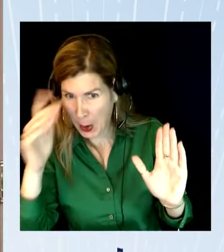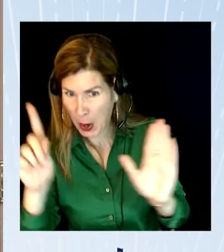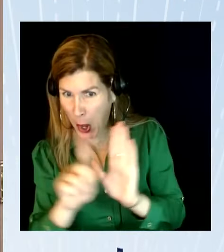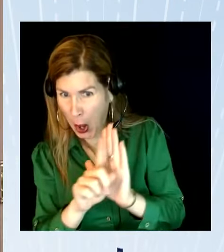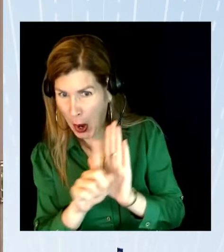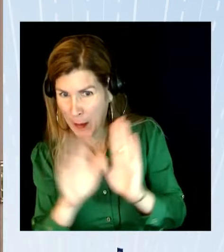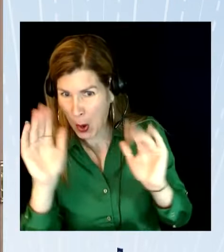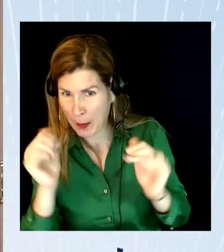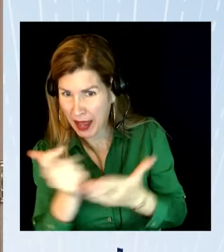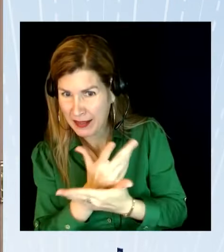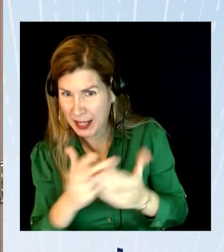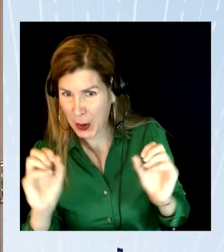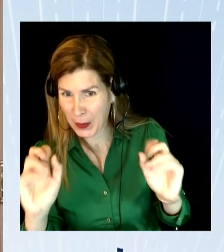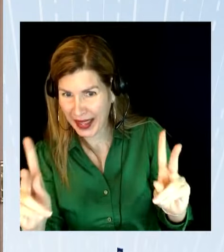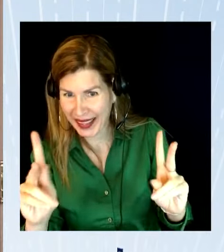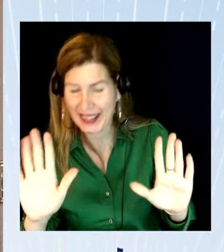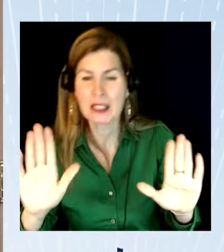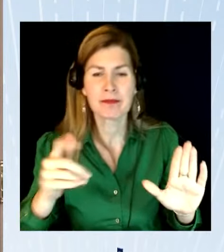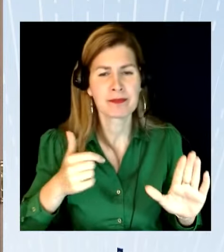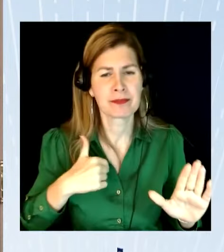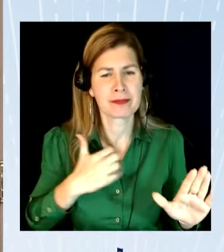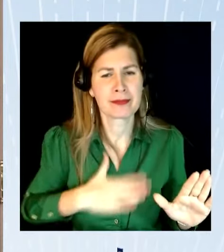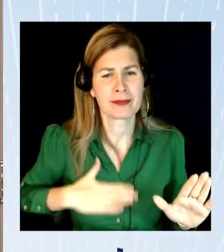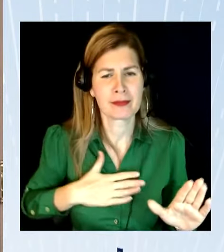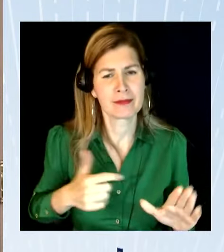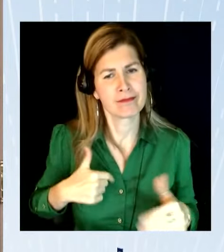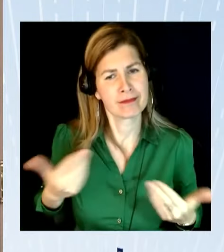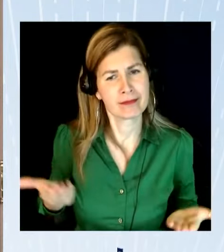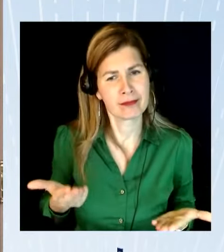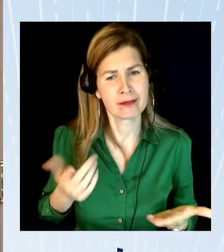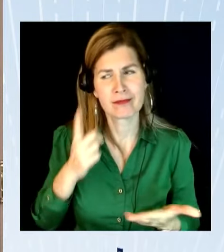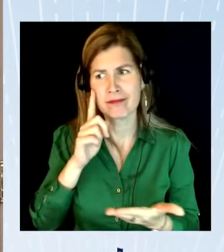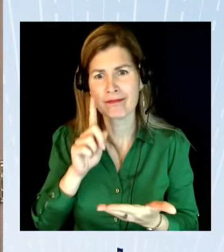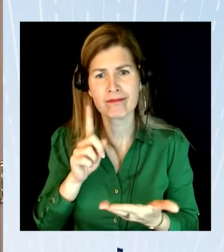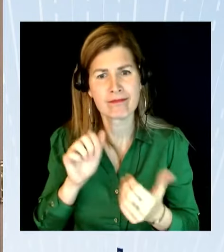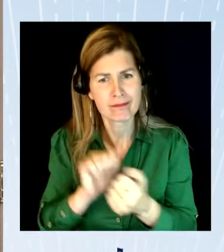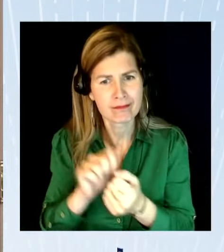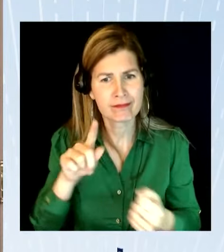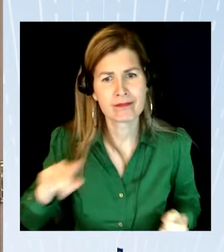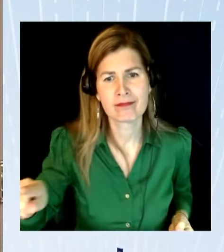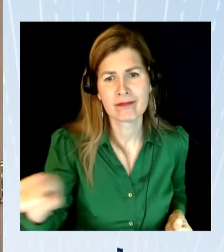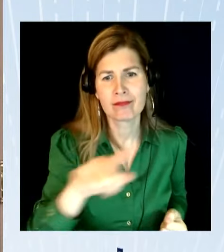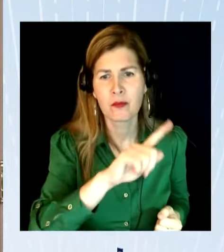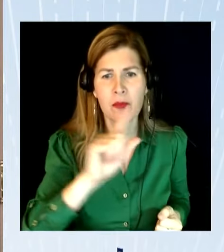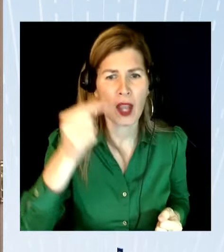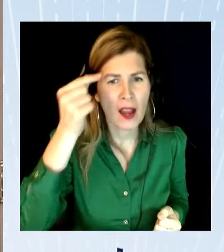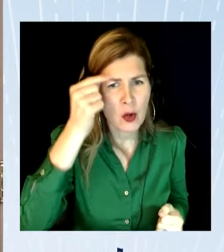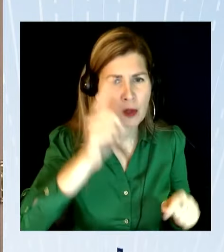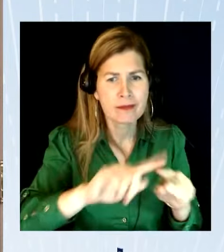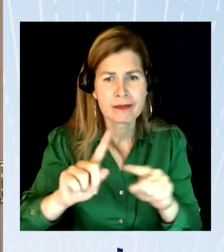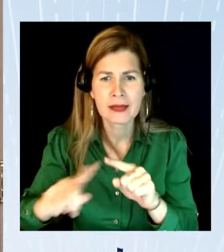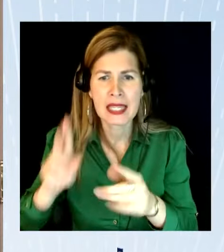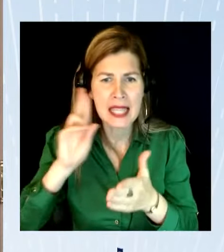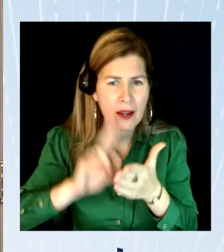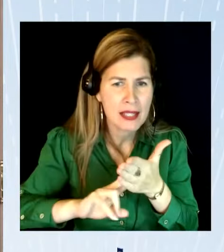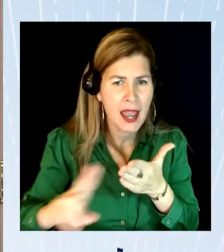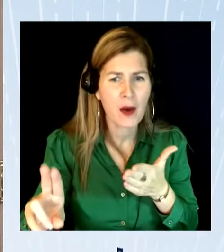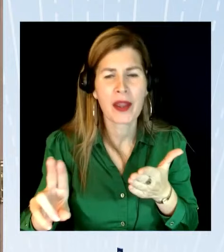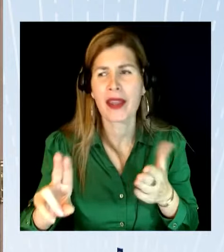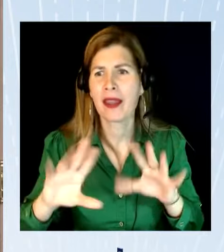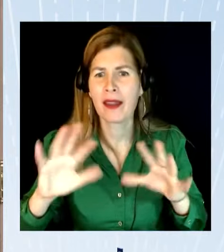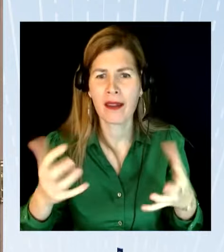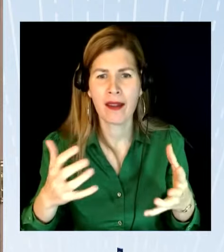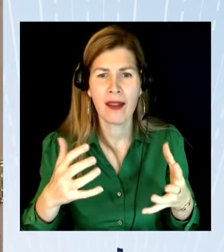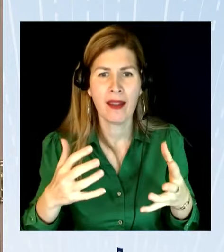Really appreciate the opportunity to be here today, to join you, to join Director Klein, Secretary Raimondo, Administrator Bott, and of